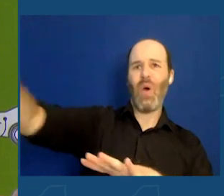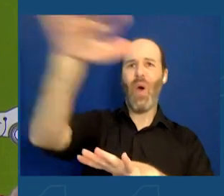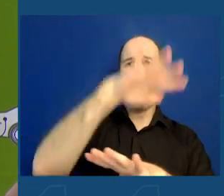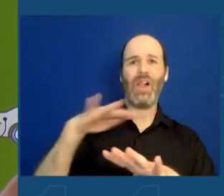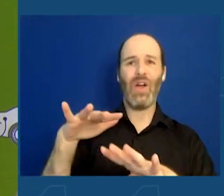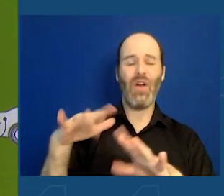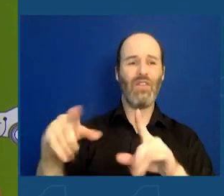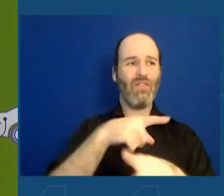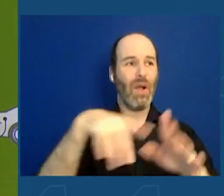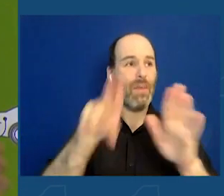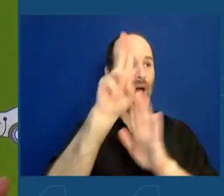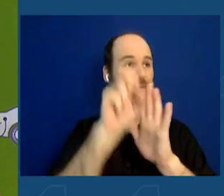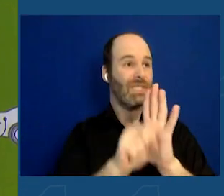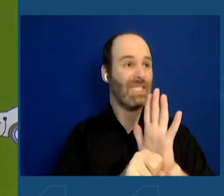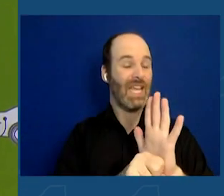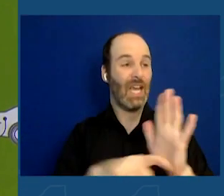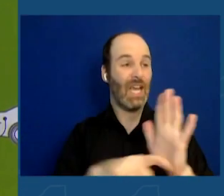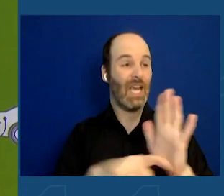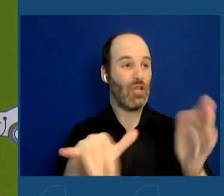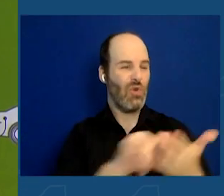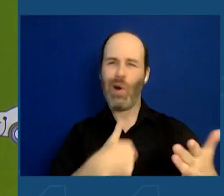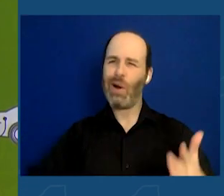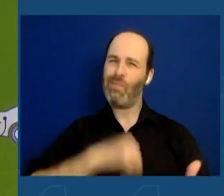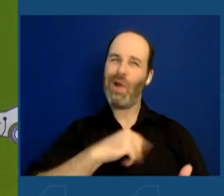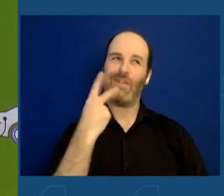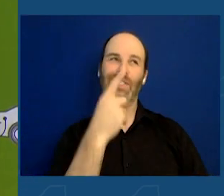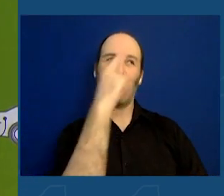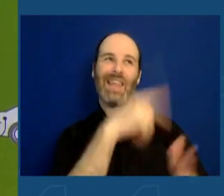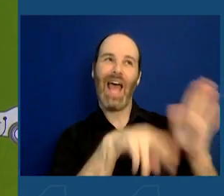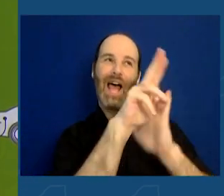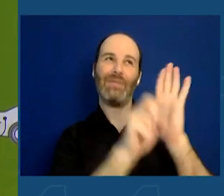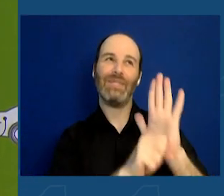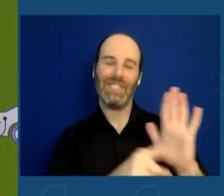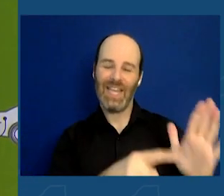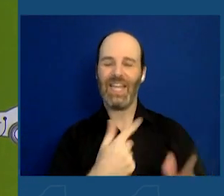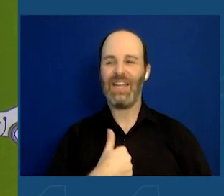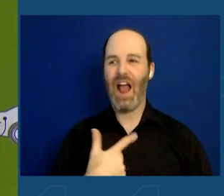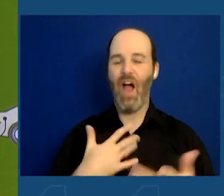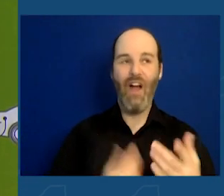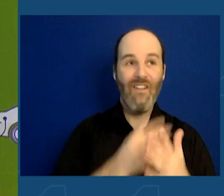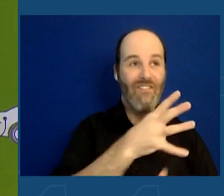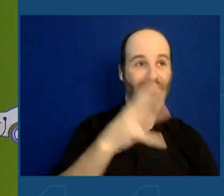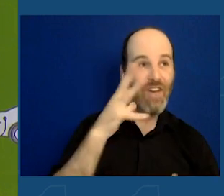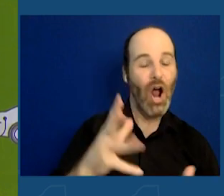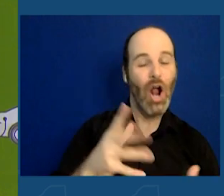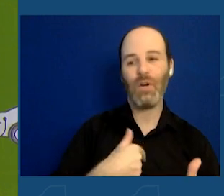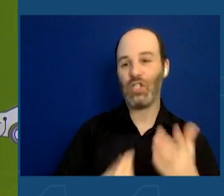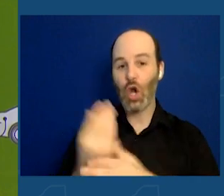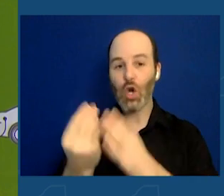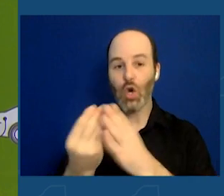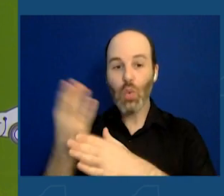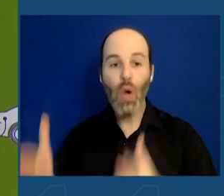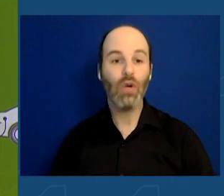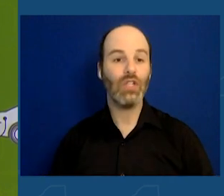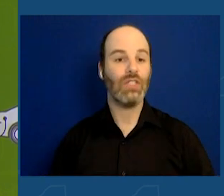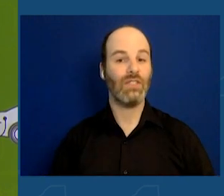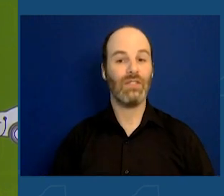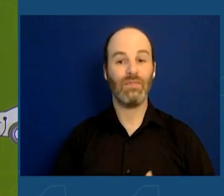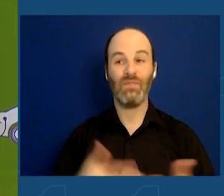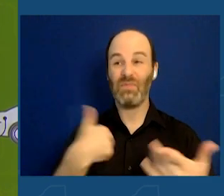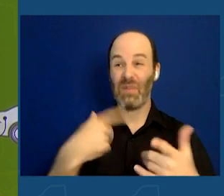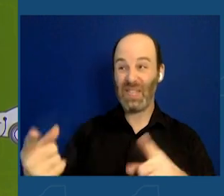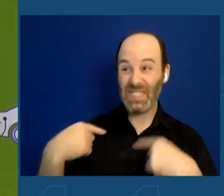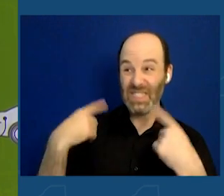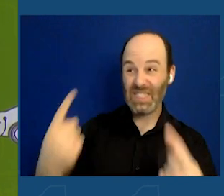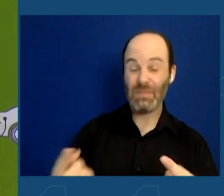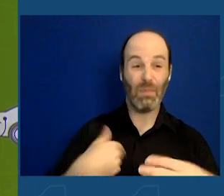New York. Let's keep taking care of our own upstate, our farmers, our growers as well. But this has been serving the city for over